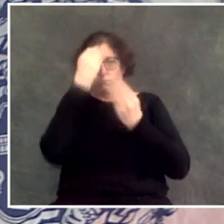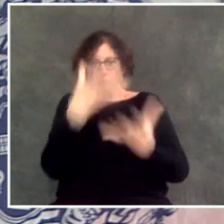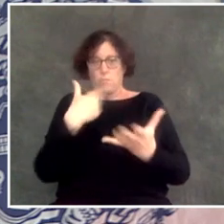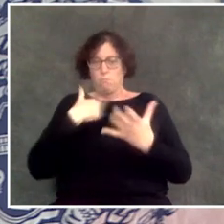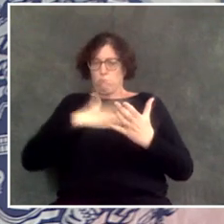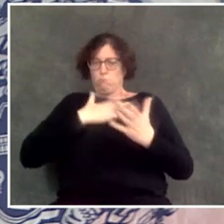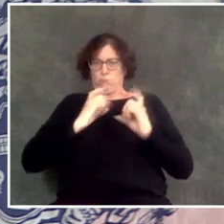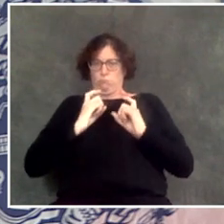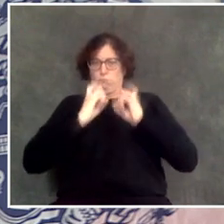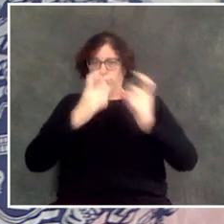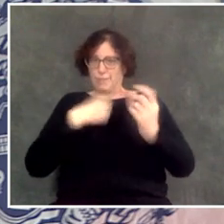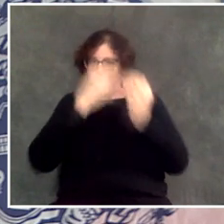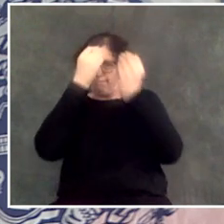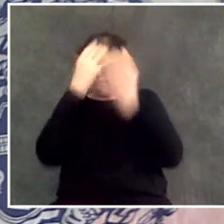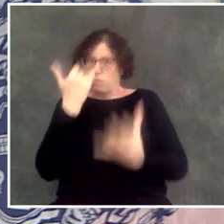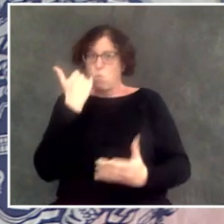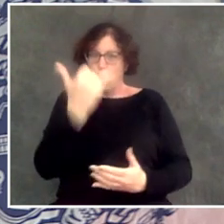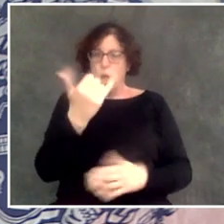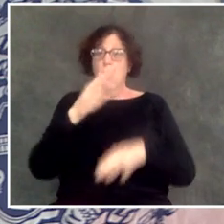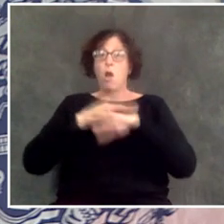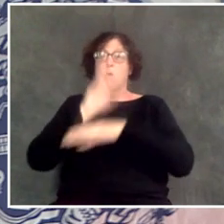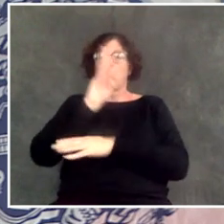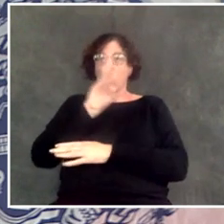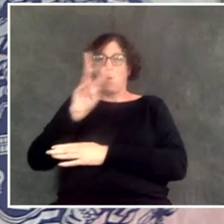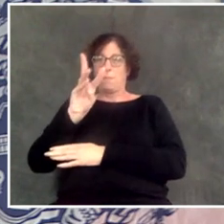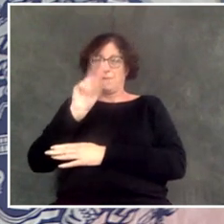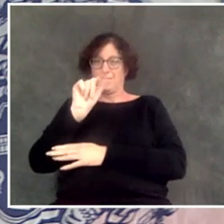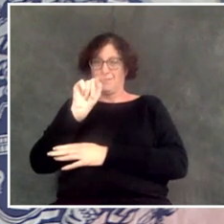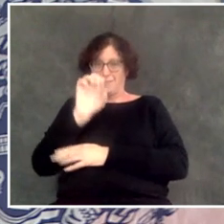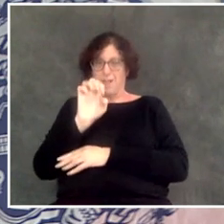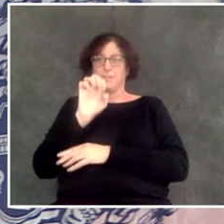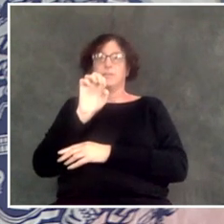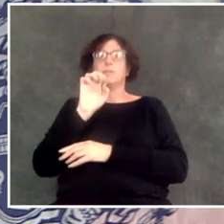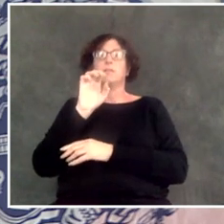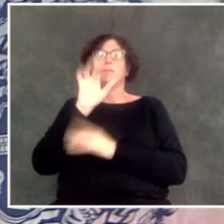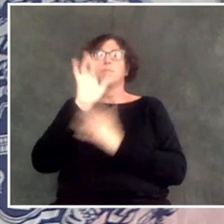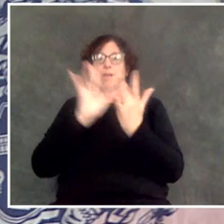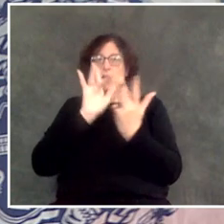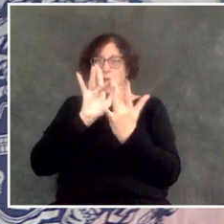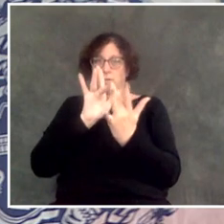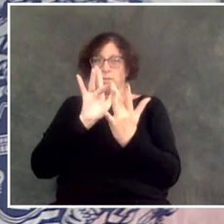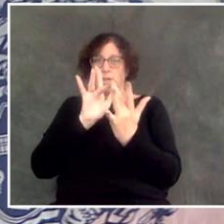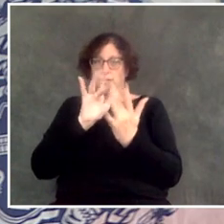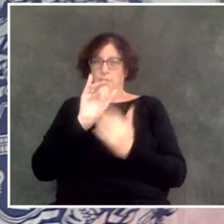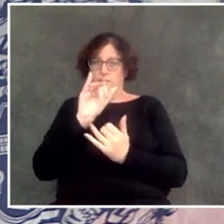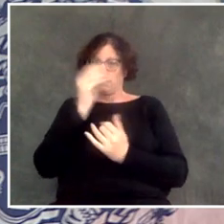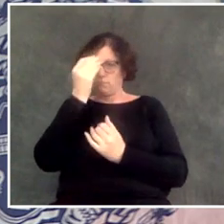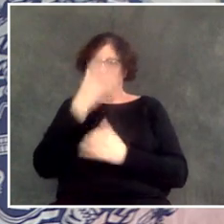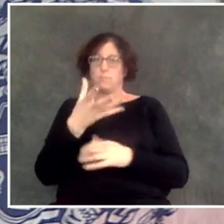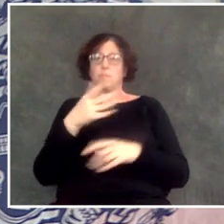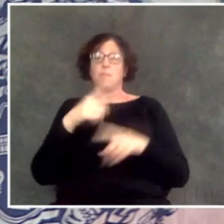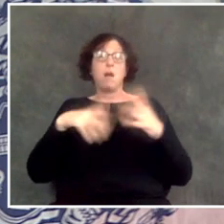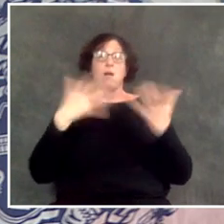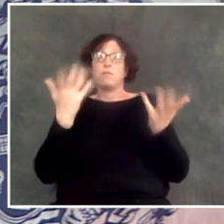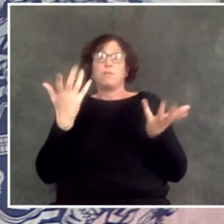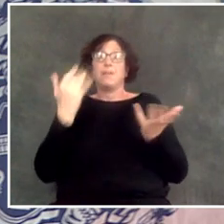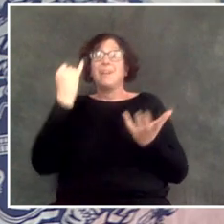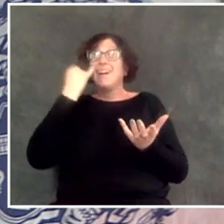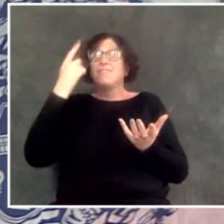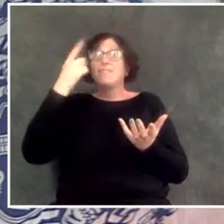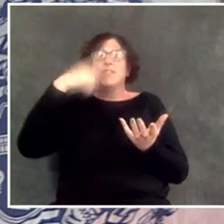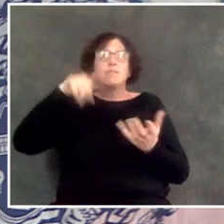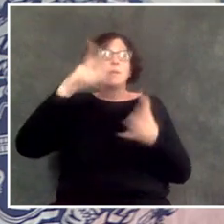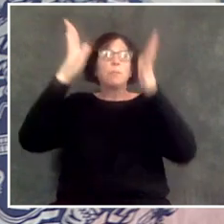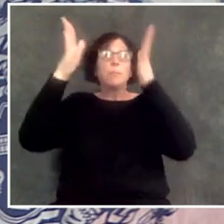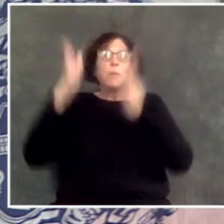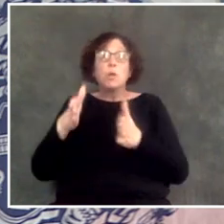nyc.gov/help now. But if, you know, if someone wants to show up with hundreds of thousands of masks, and I know that's happened at Bellevue